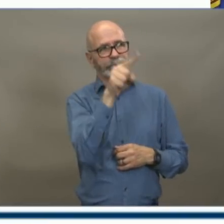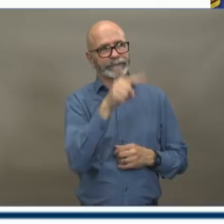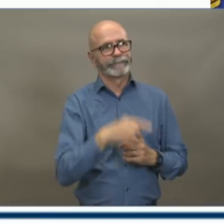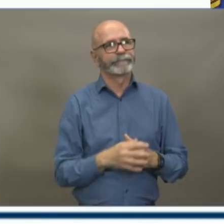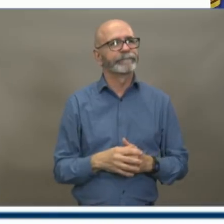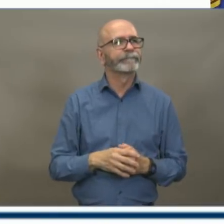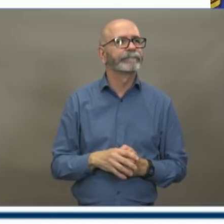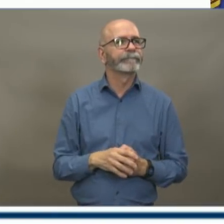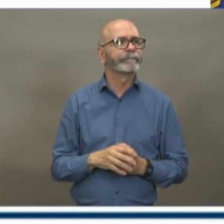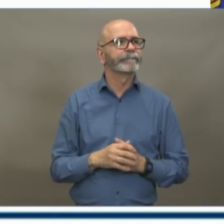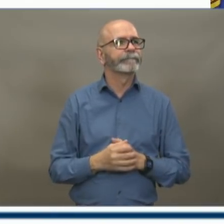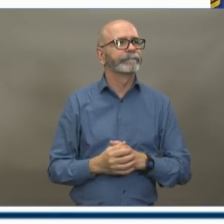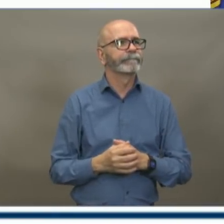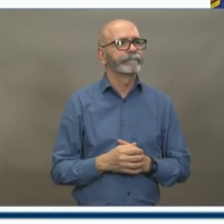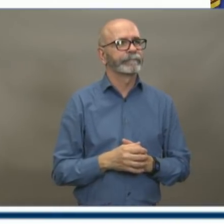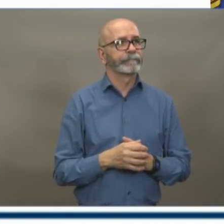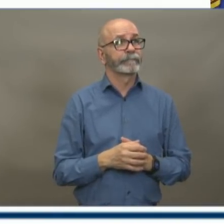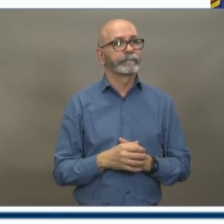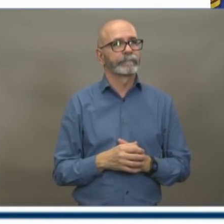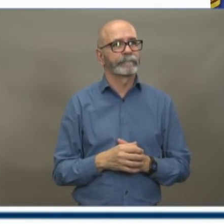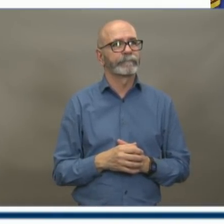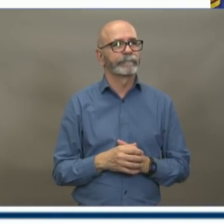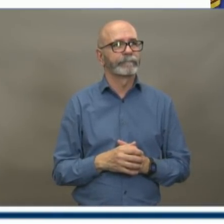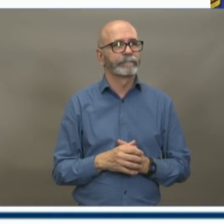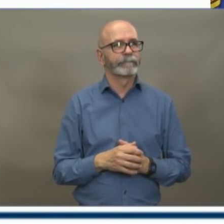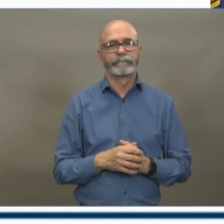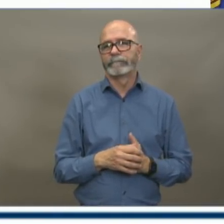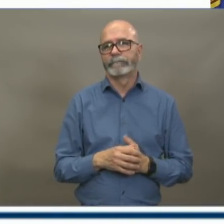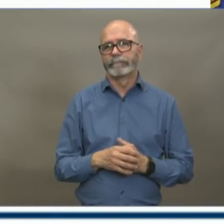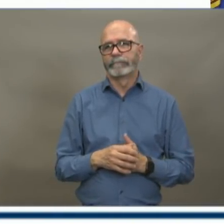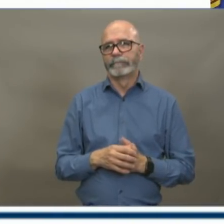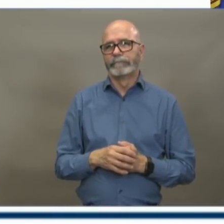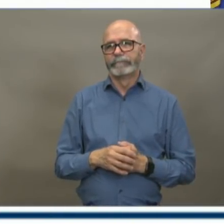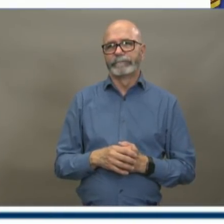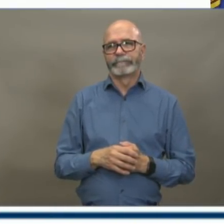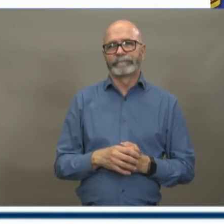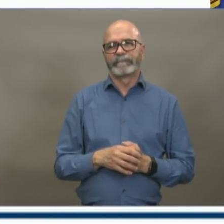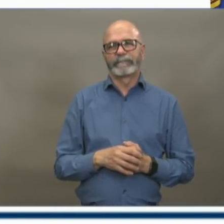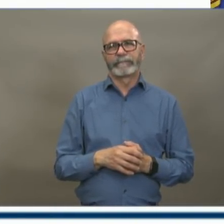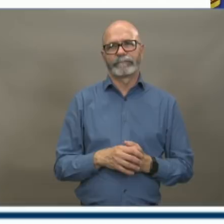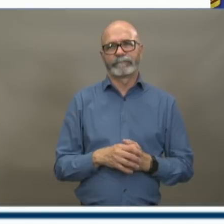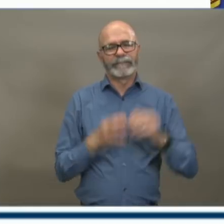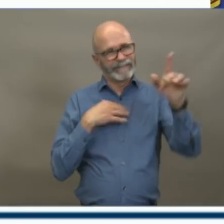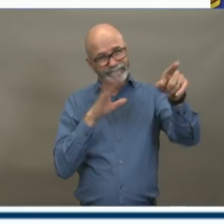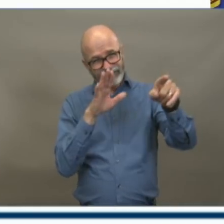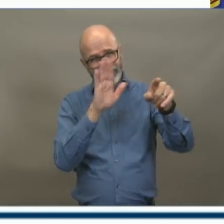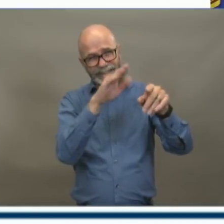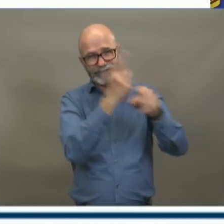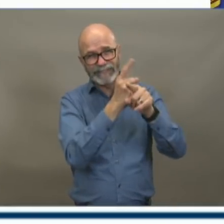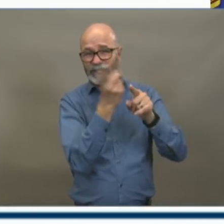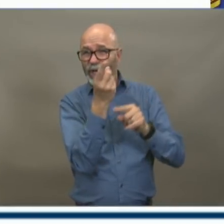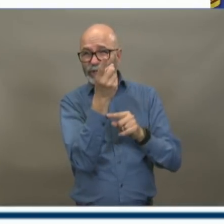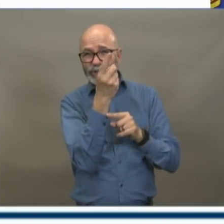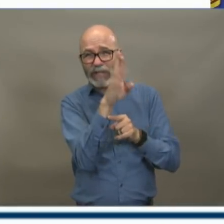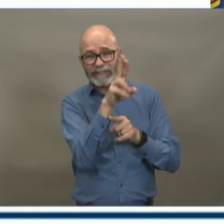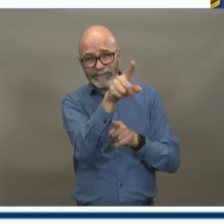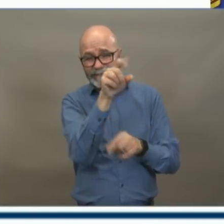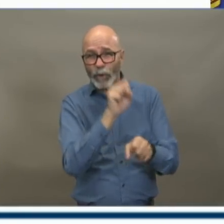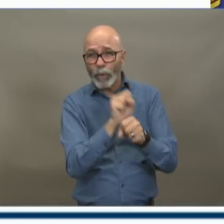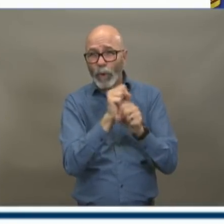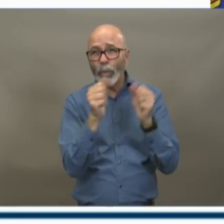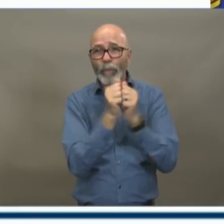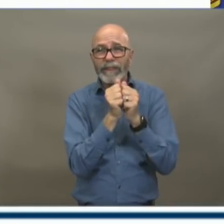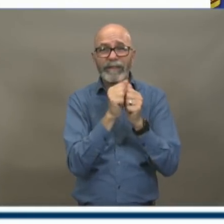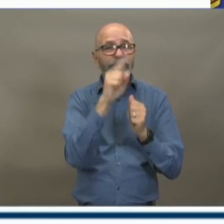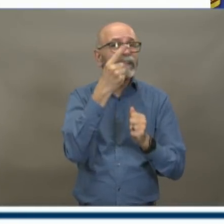just to follow up on my colleague's question, I understand, Dr. Strang, that you're working with the First Nation communities for the vaccine rollout, but do you